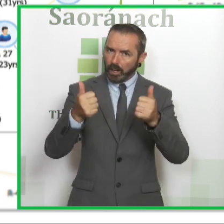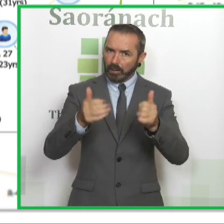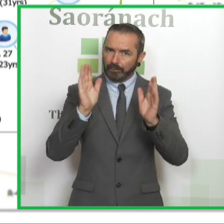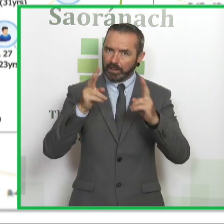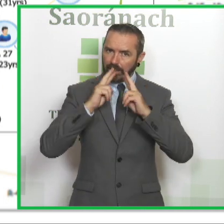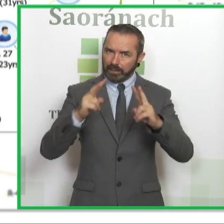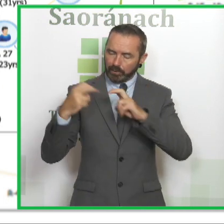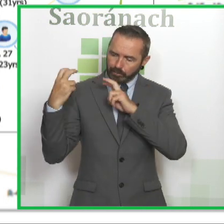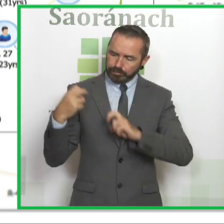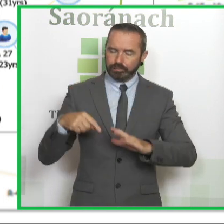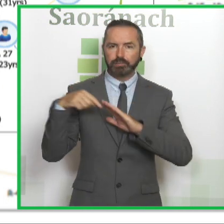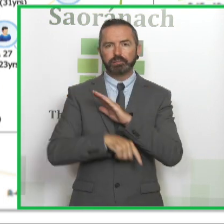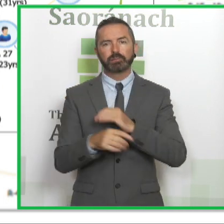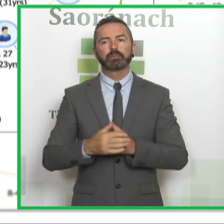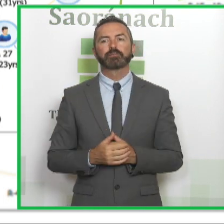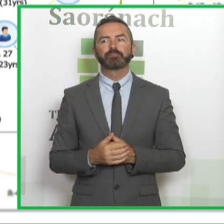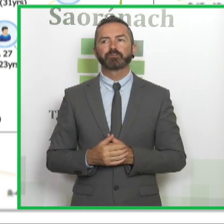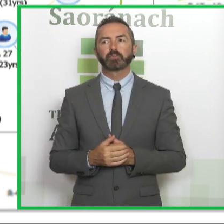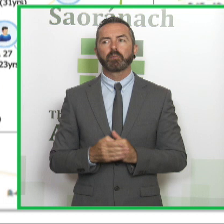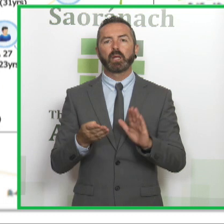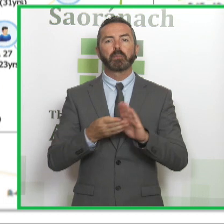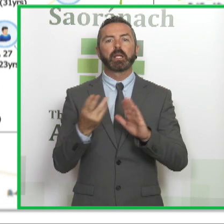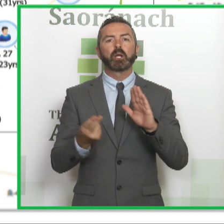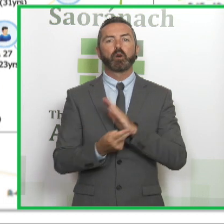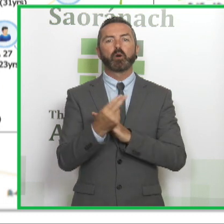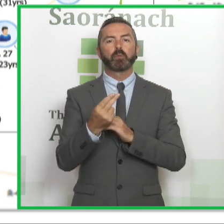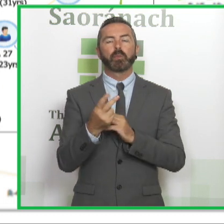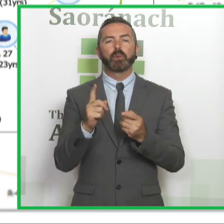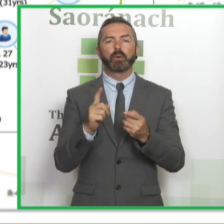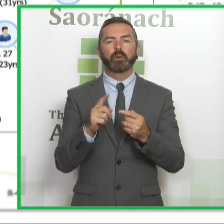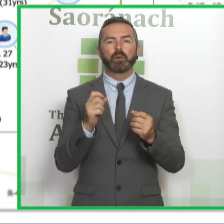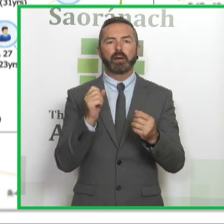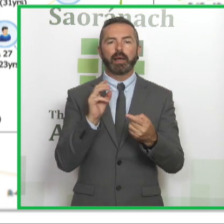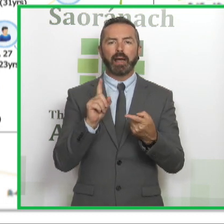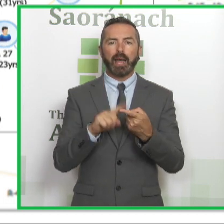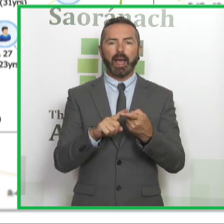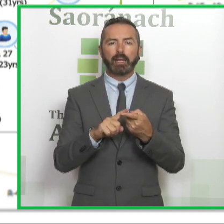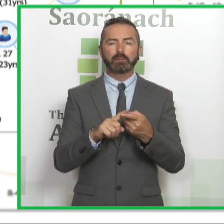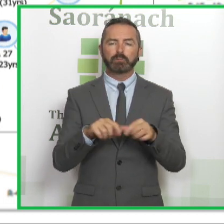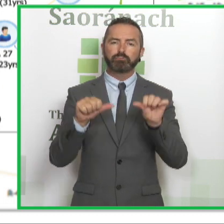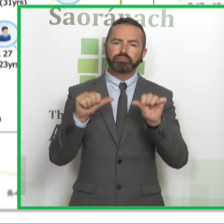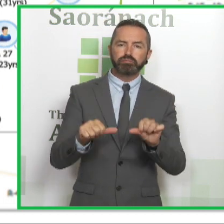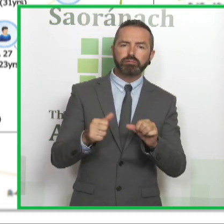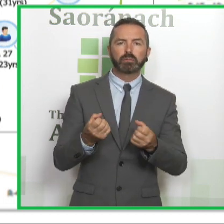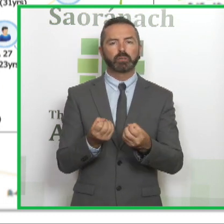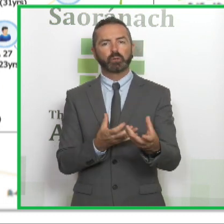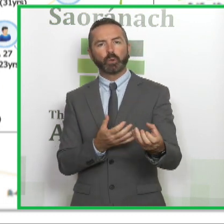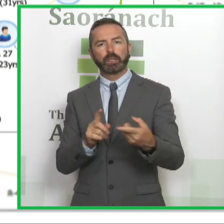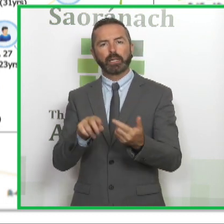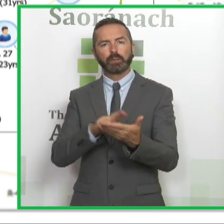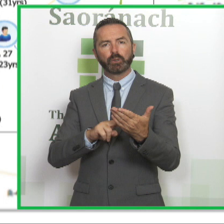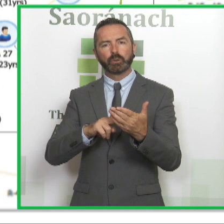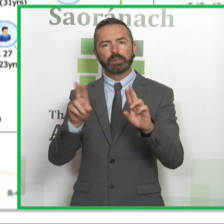in depth. And by building up and corroborating stories, referencing these stories to other studies, and using the international